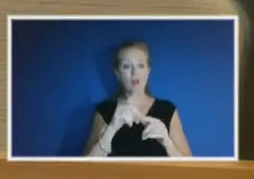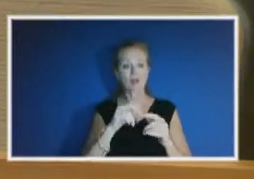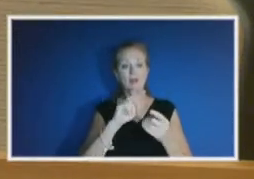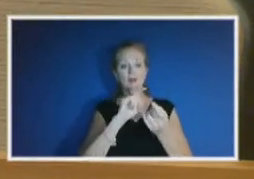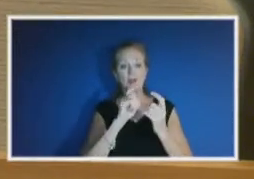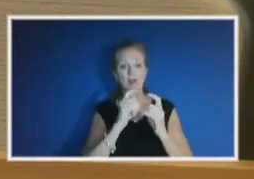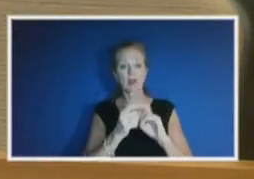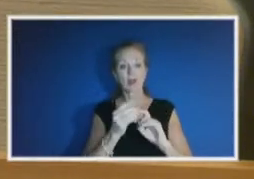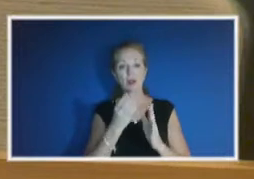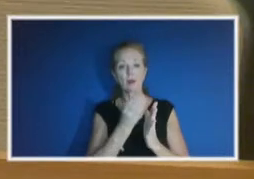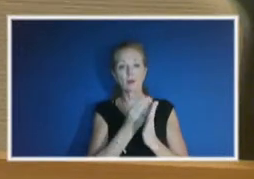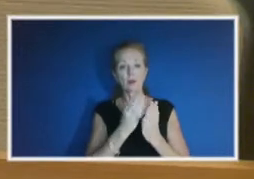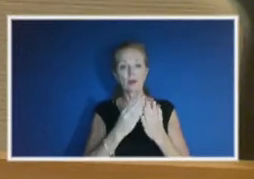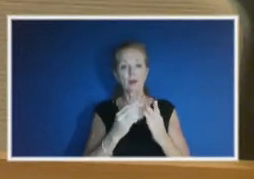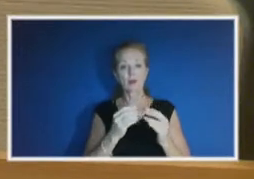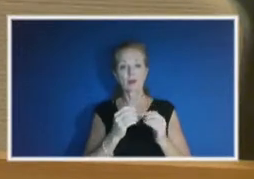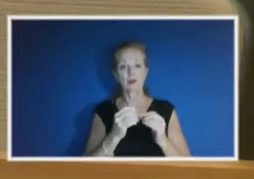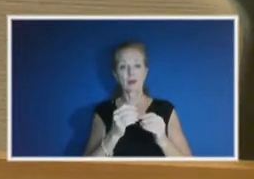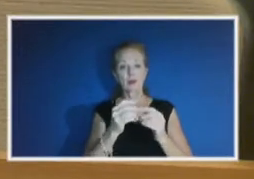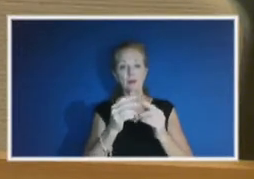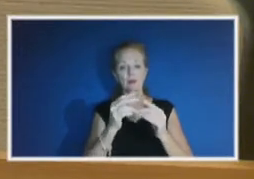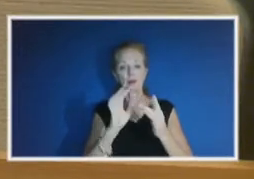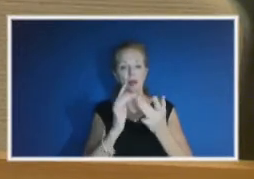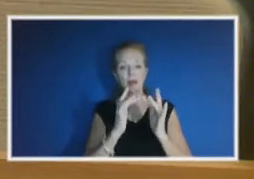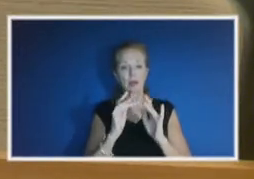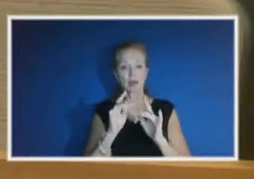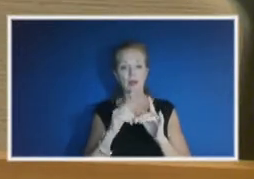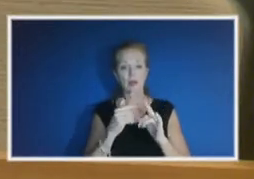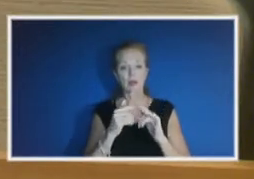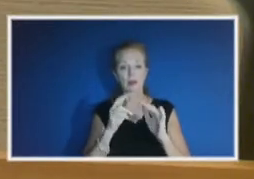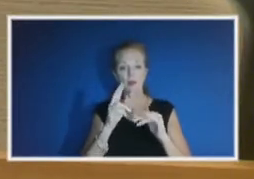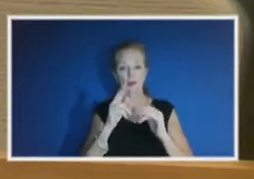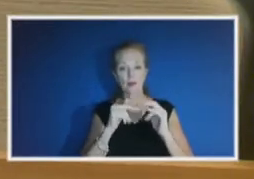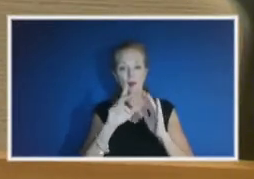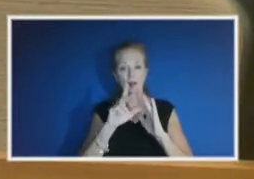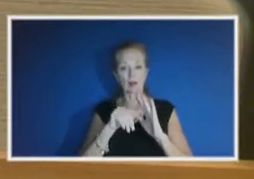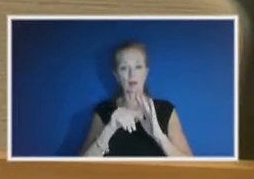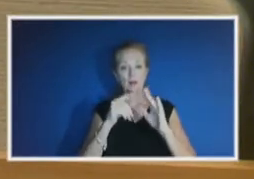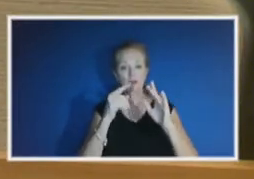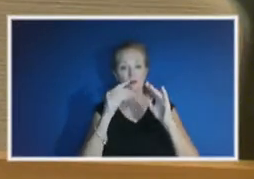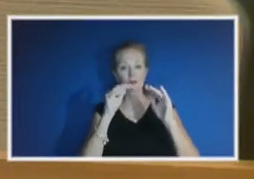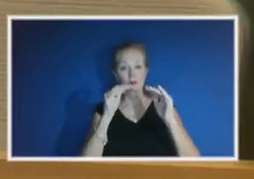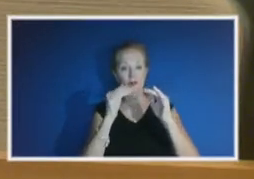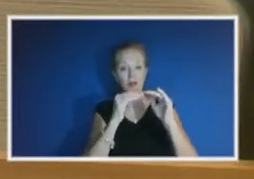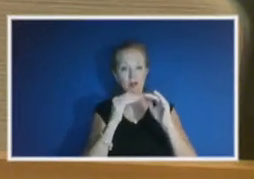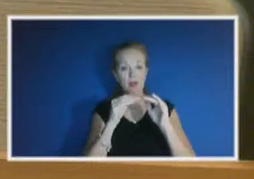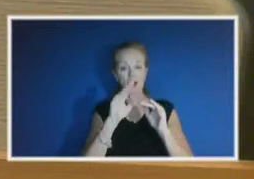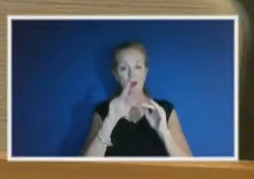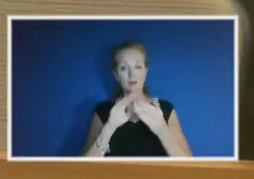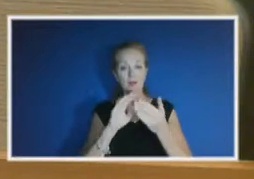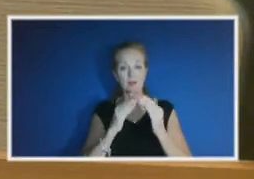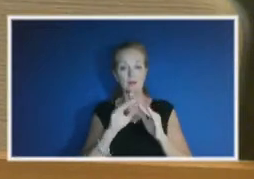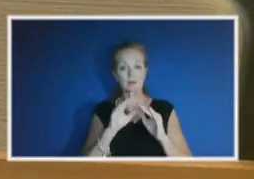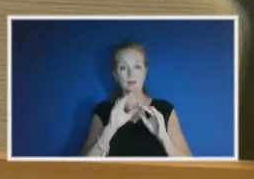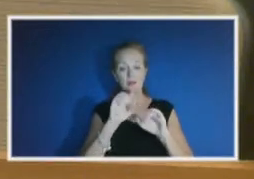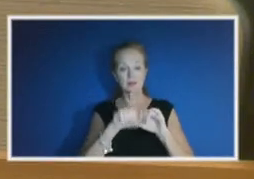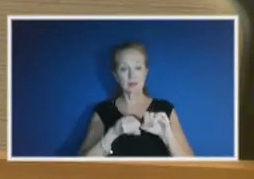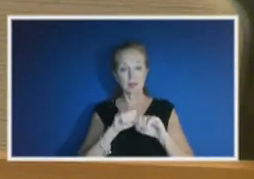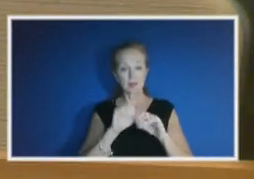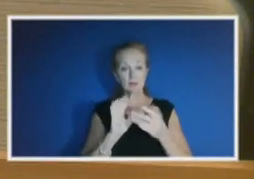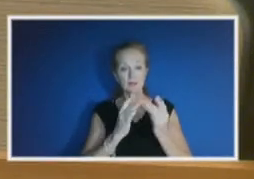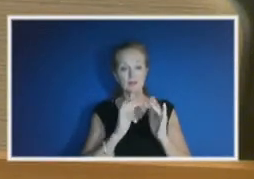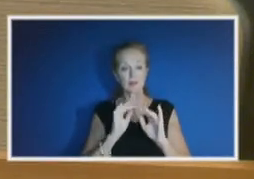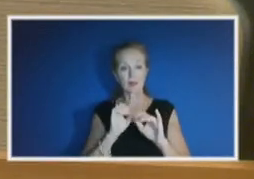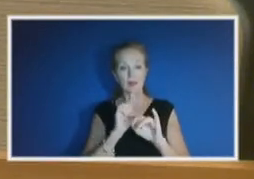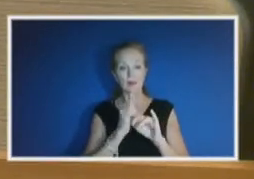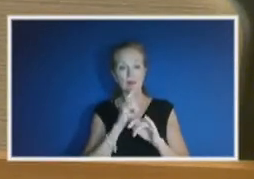of prioritize a fast and quick network that we can then build up later to be just as good as the Uptown Cycle Network. In addition to that, I also want to try and make sure that